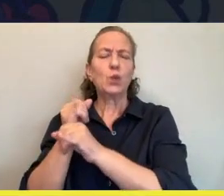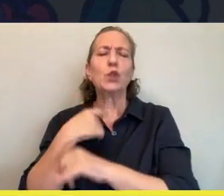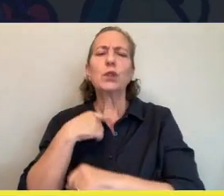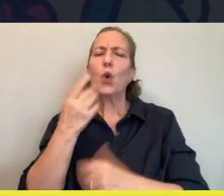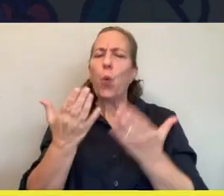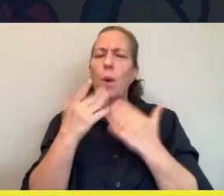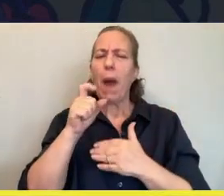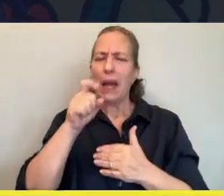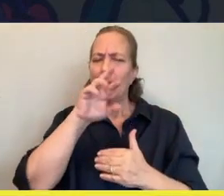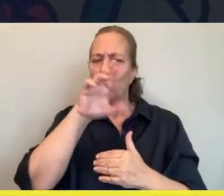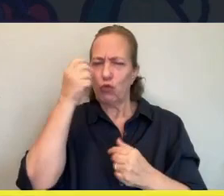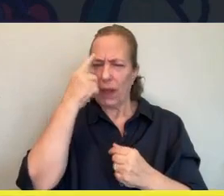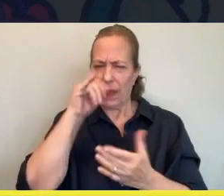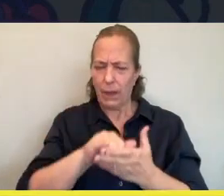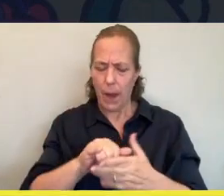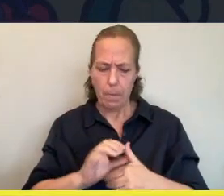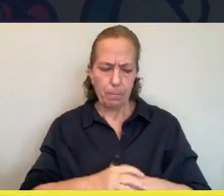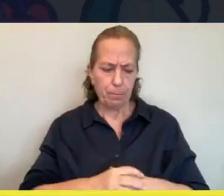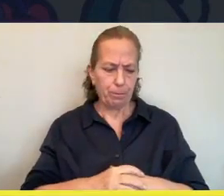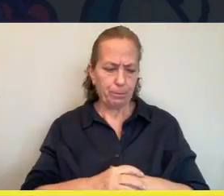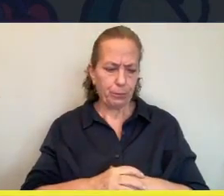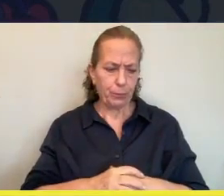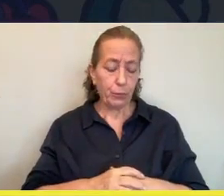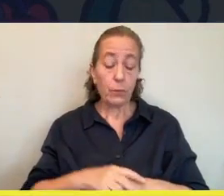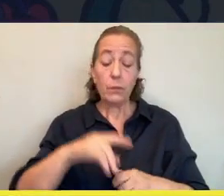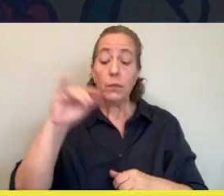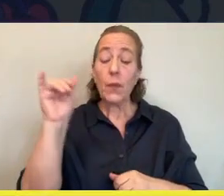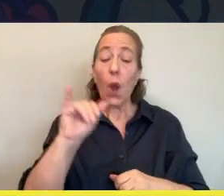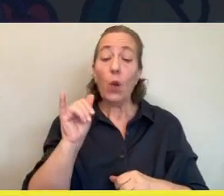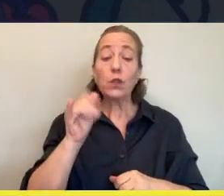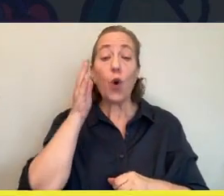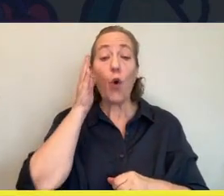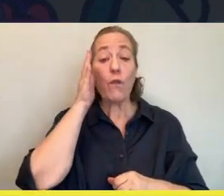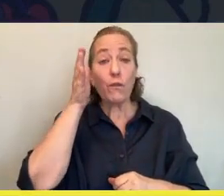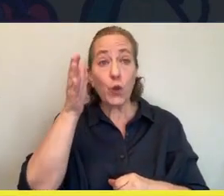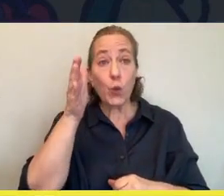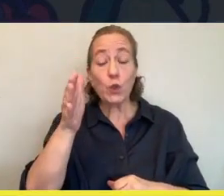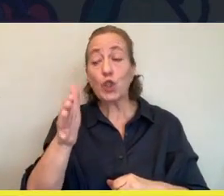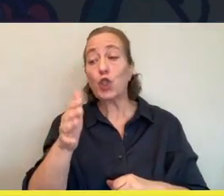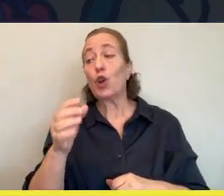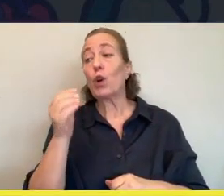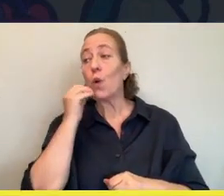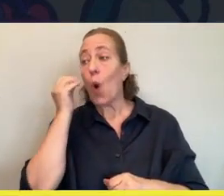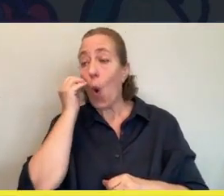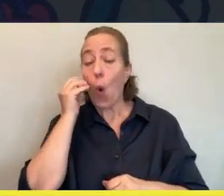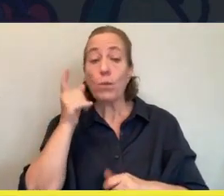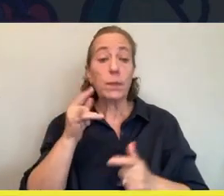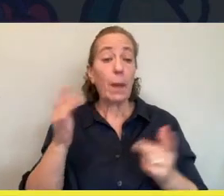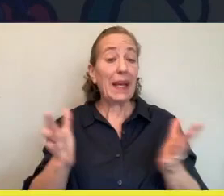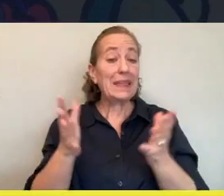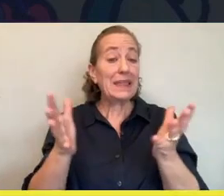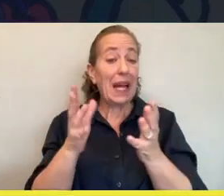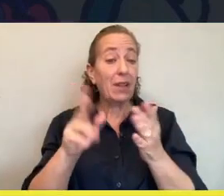We also argue that future home and community-based service incentive programs may wish to set